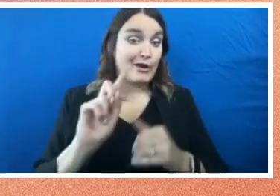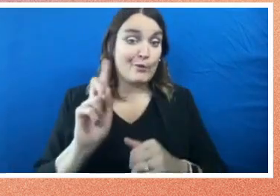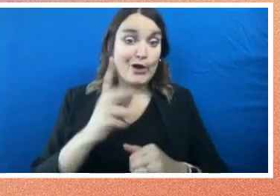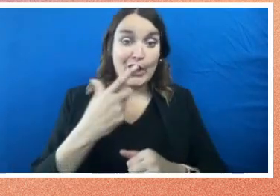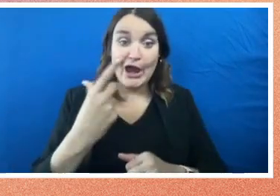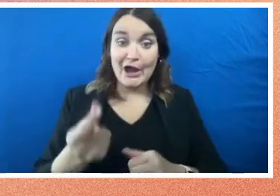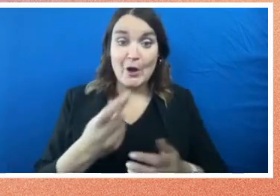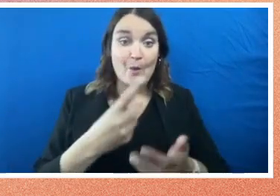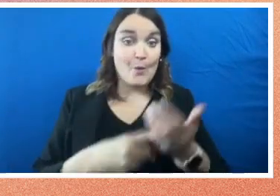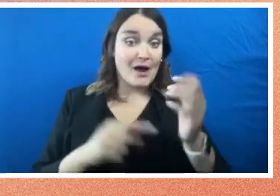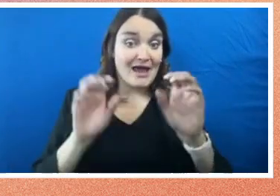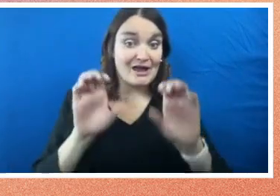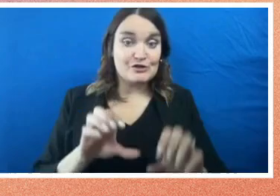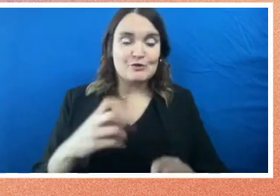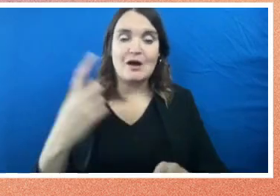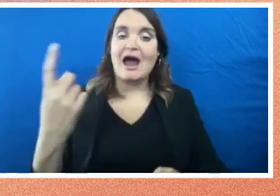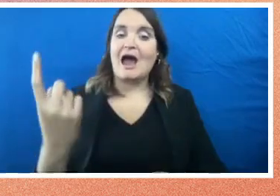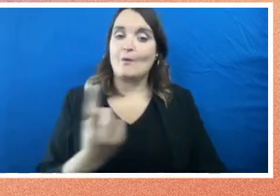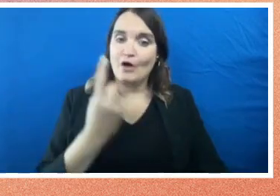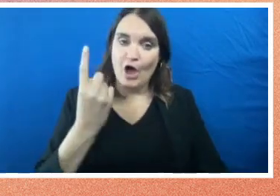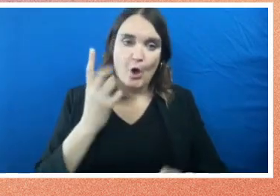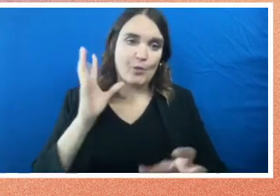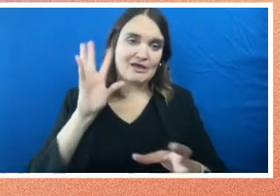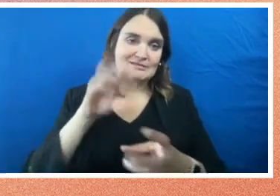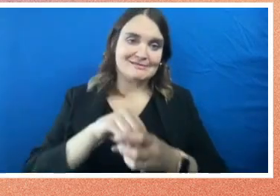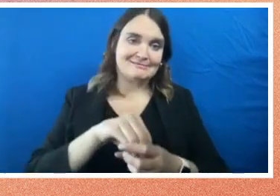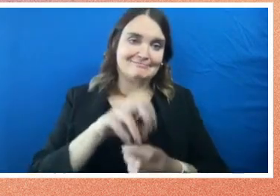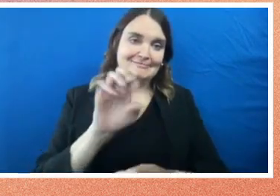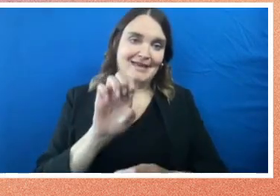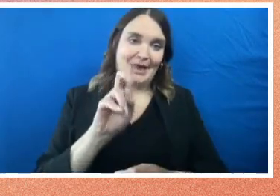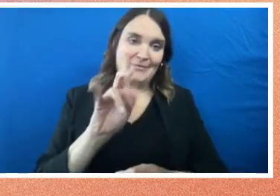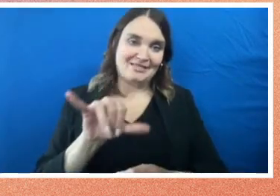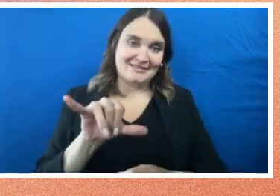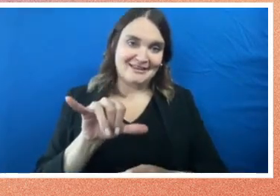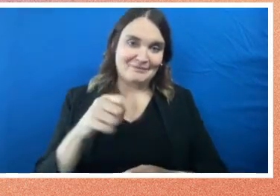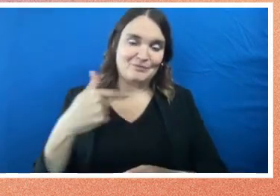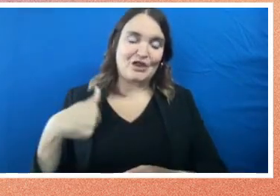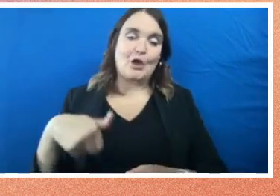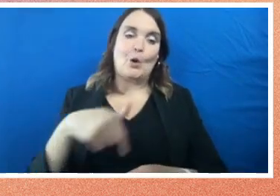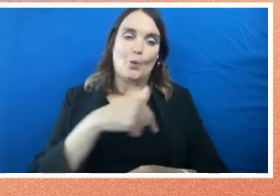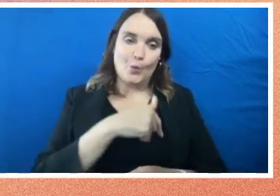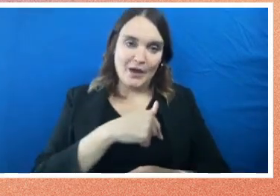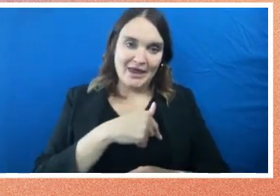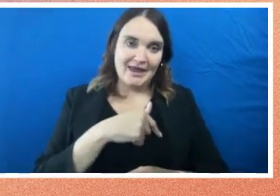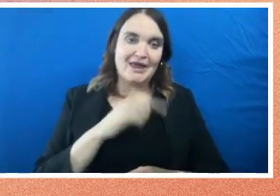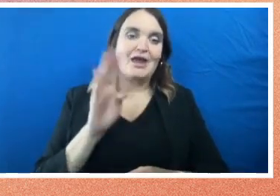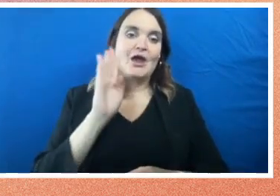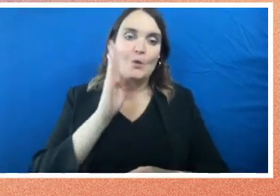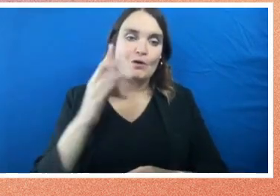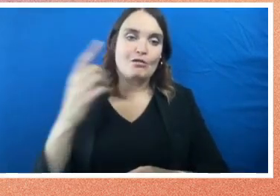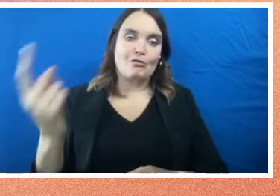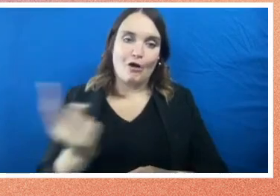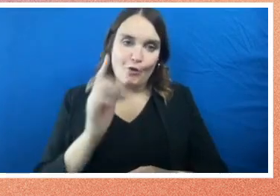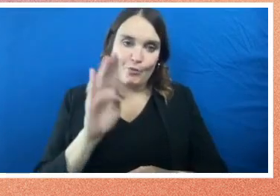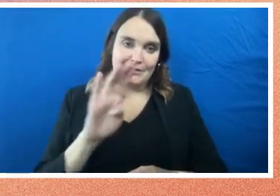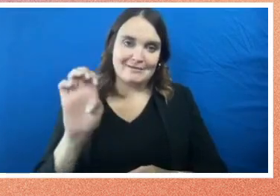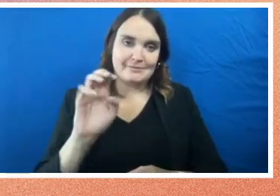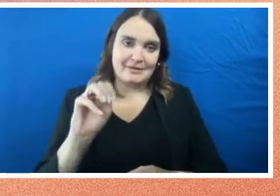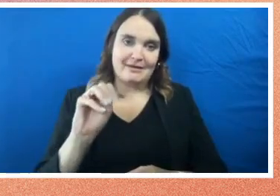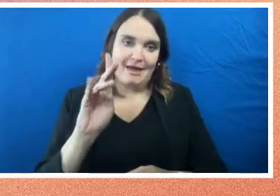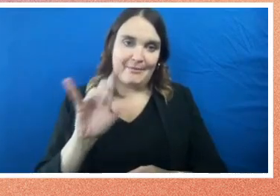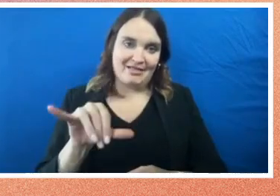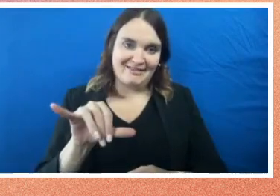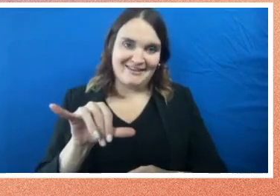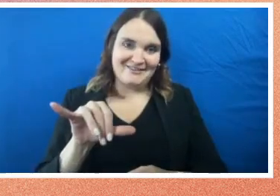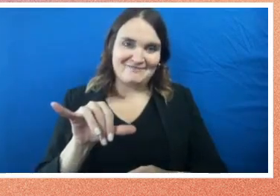will always be Emily. We will always be Emily. So thank you for